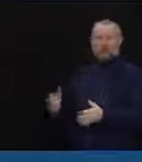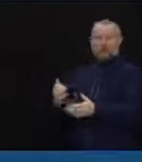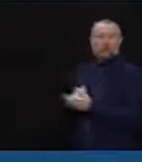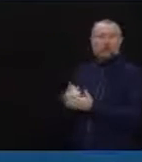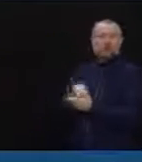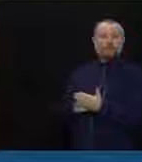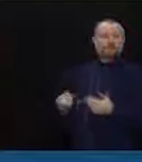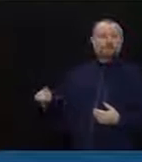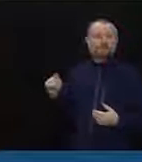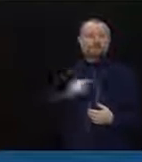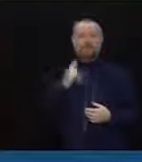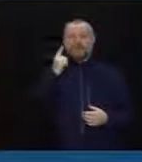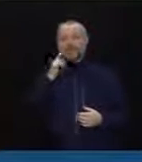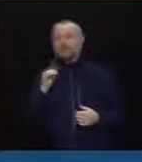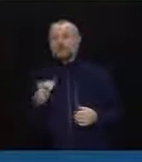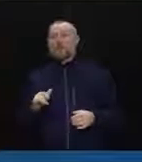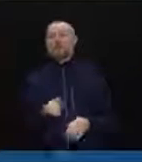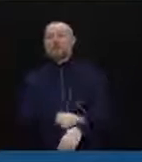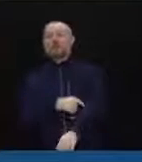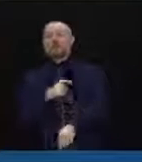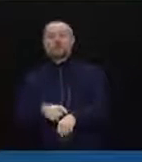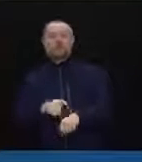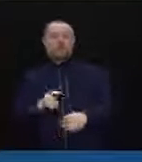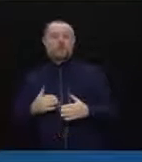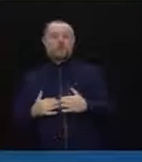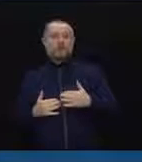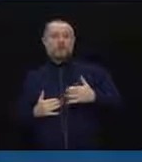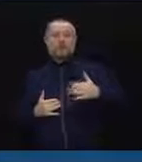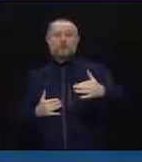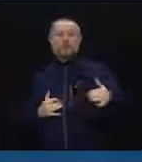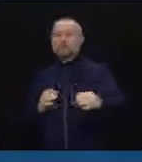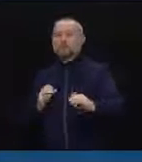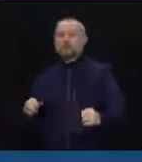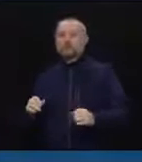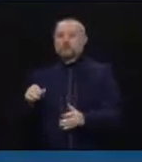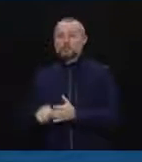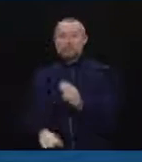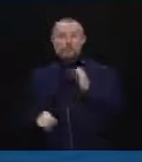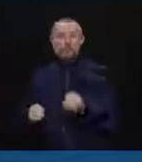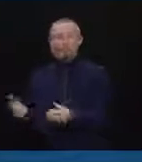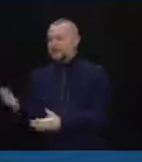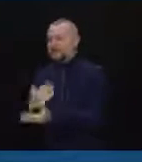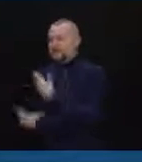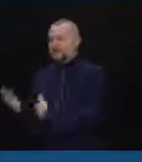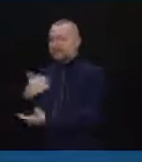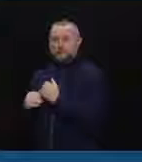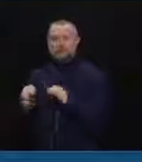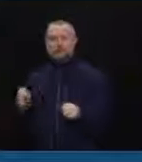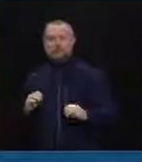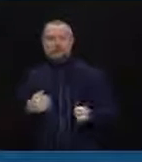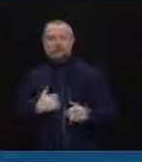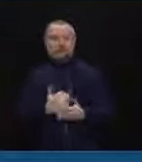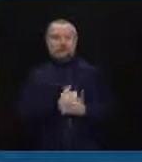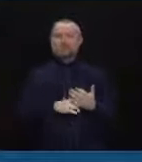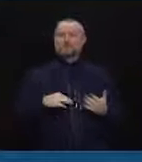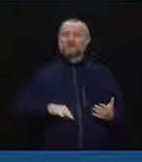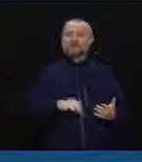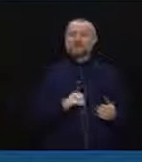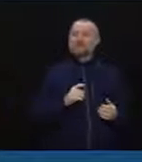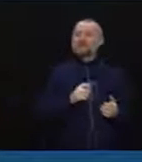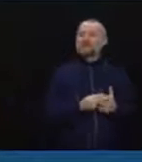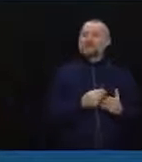time that they were not able to conduct elective surgeries, that's a revenue source for them that was cut off during the pandemic.